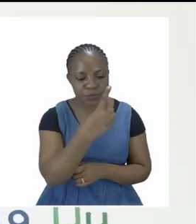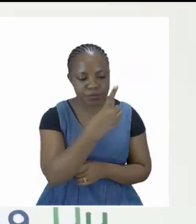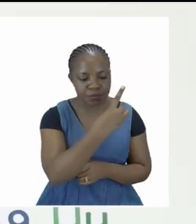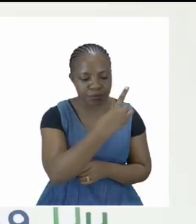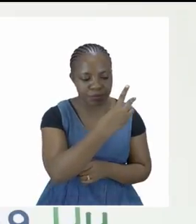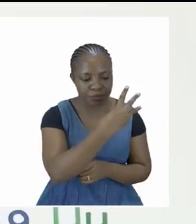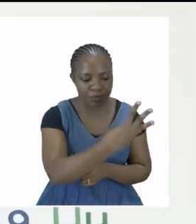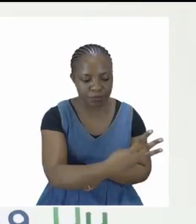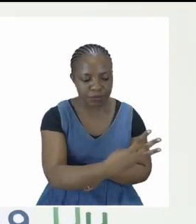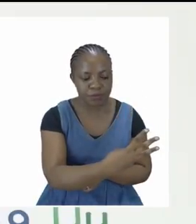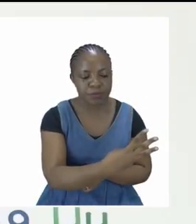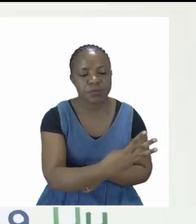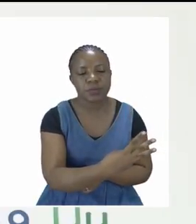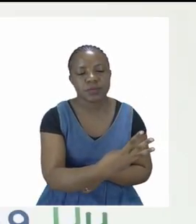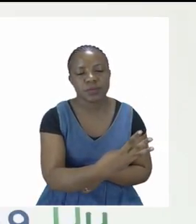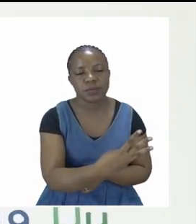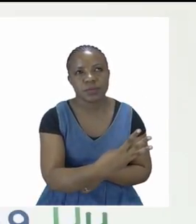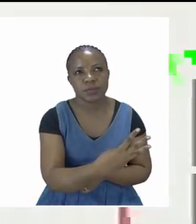312,